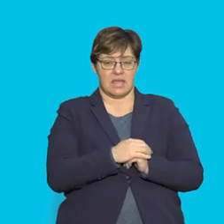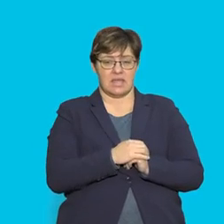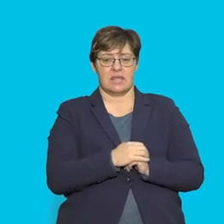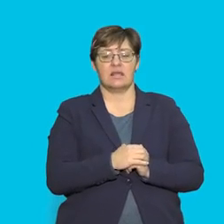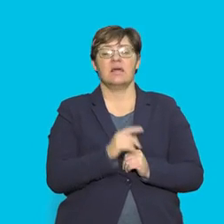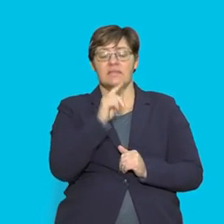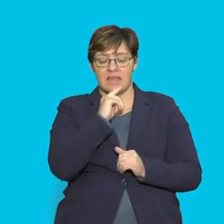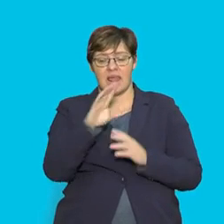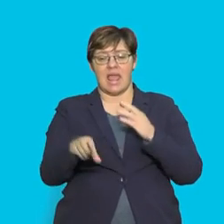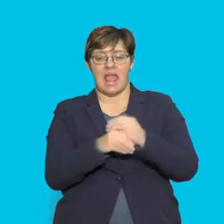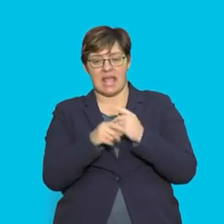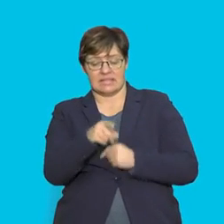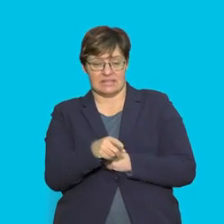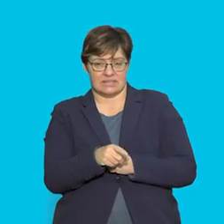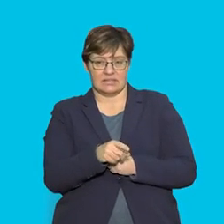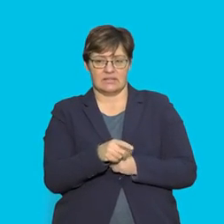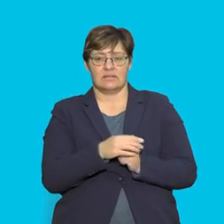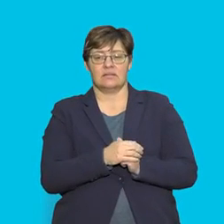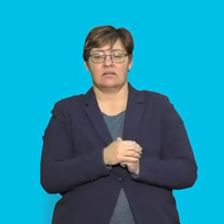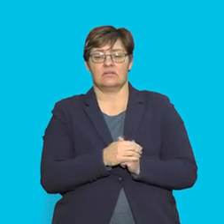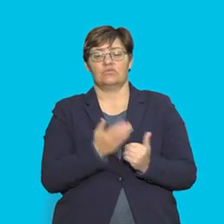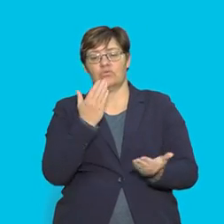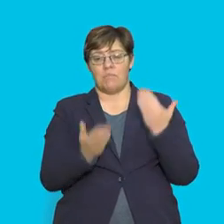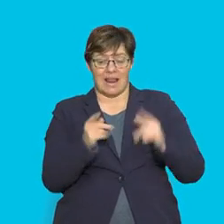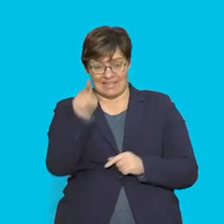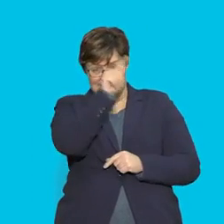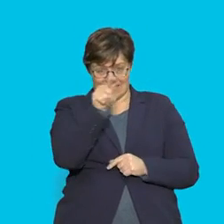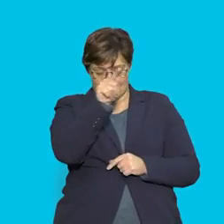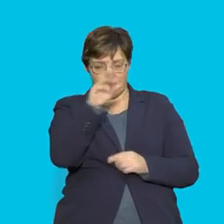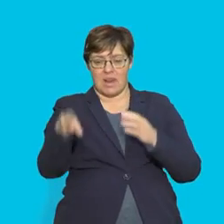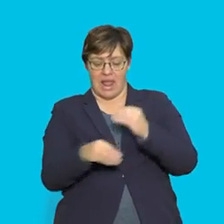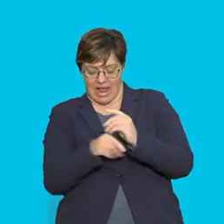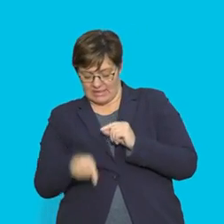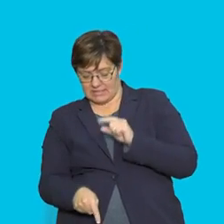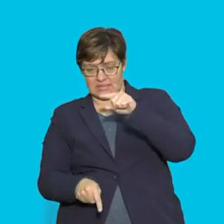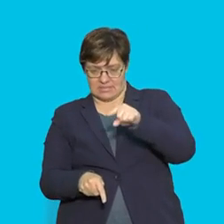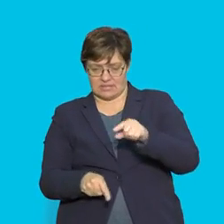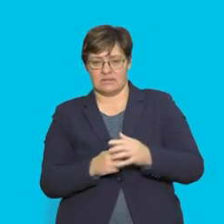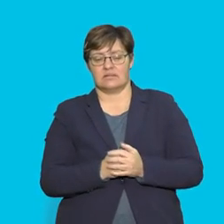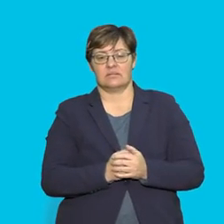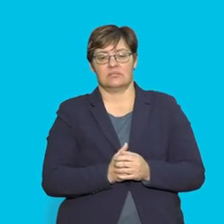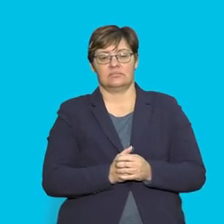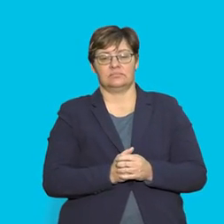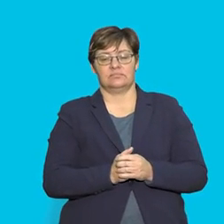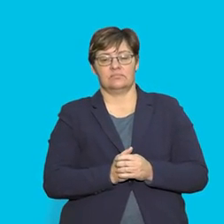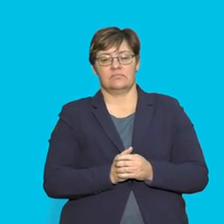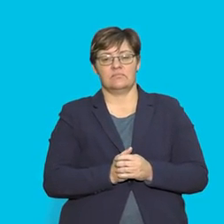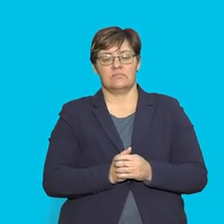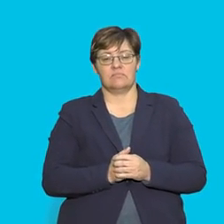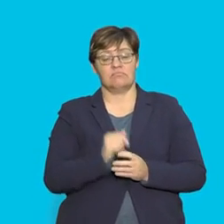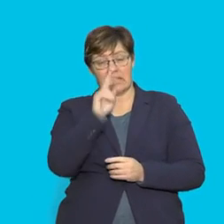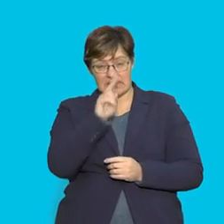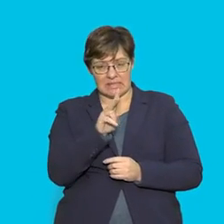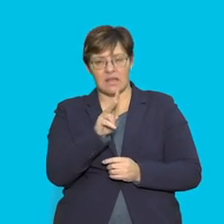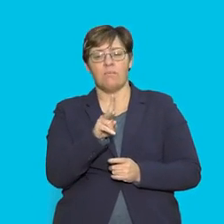I, and then add this to the balance that you got here if you compound it per month, for a year.